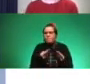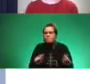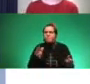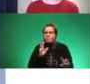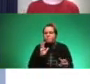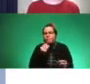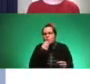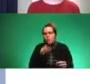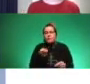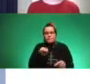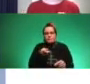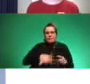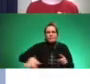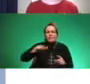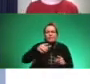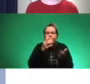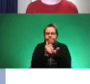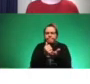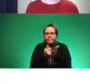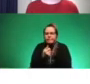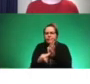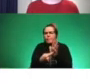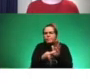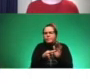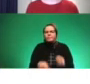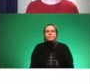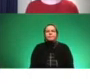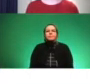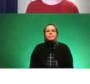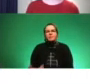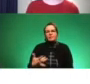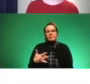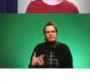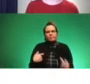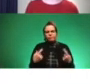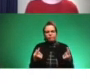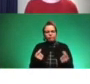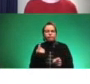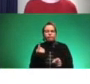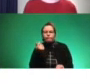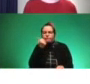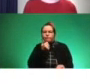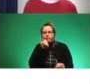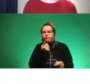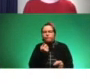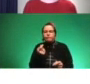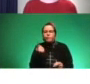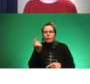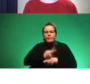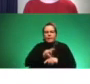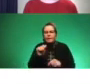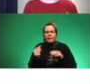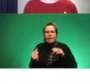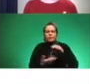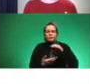So this is me in the field collecting samples, and this is pretty typical of what I'll do in a standard day in Antarctica. You can